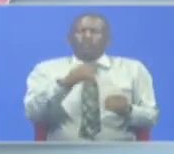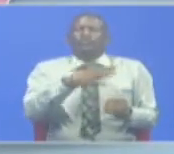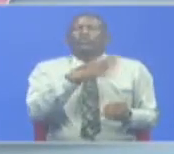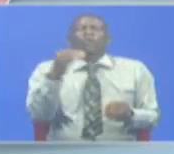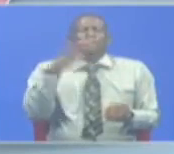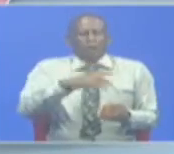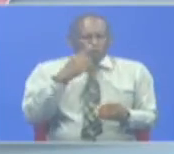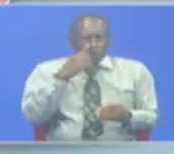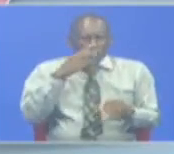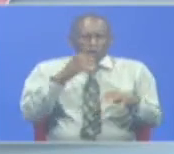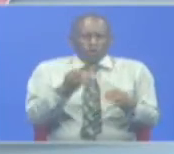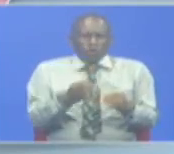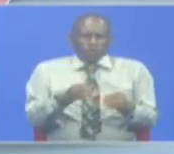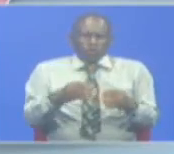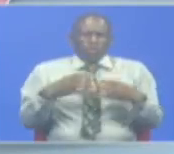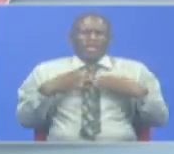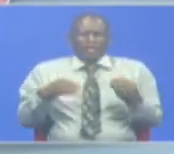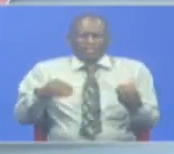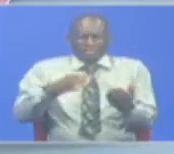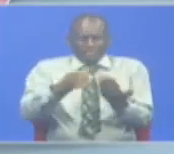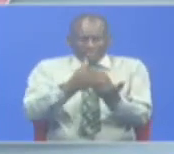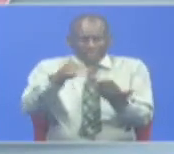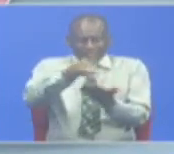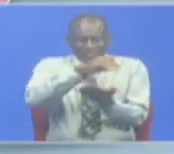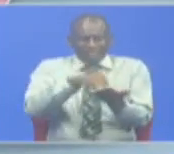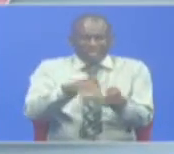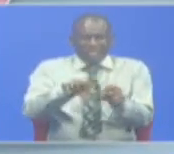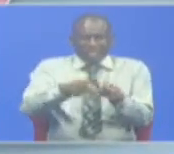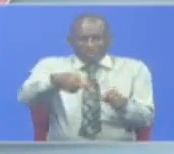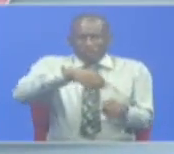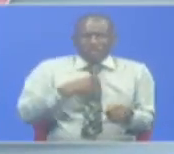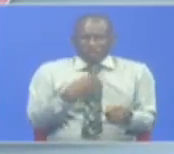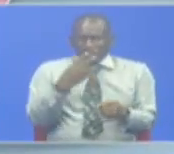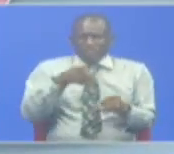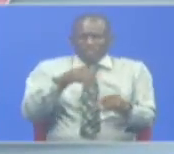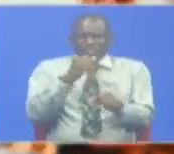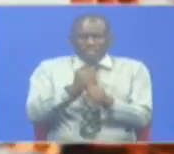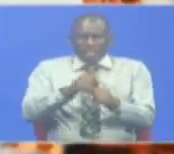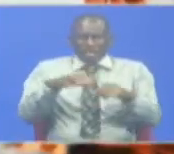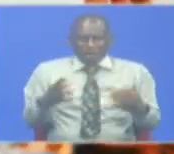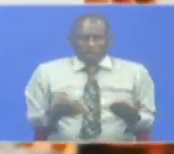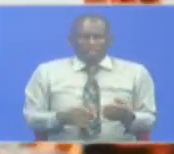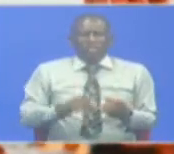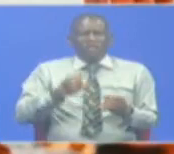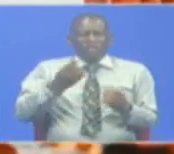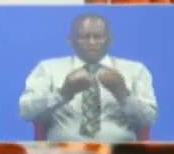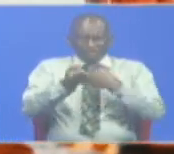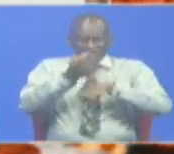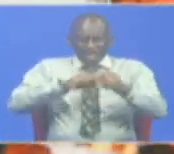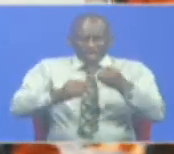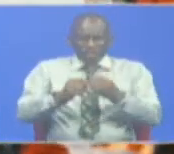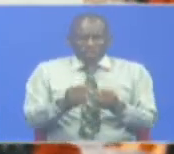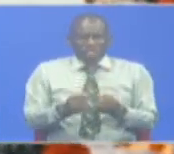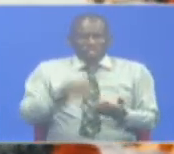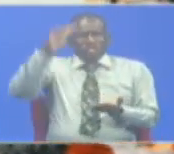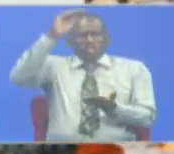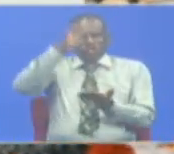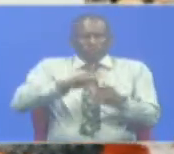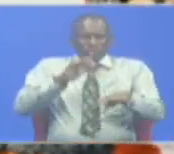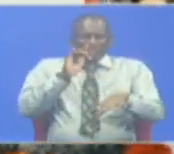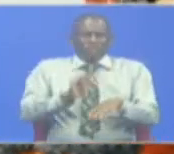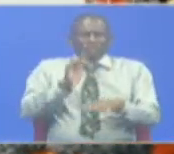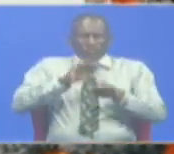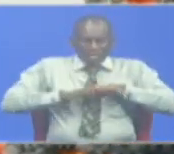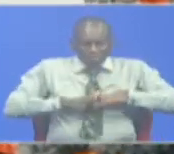makeshift hospital or healthcare center, as we have seen. So how does this happen? Now, the first action is to reduce infections and the